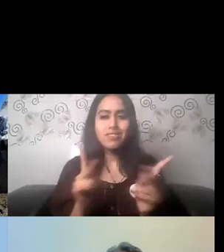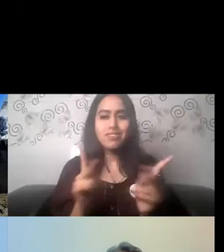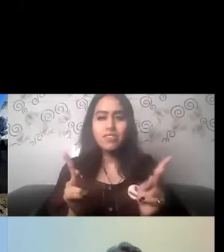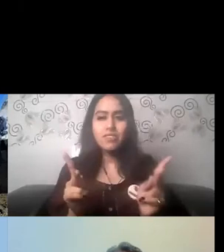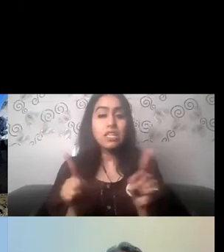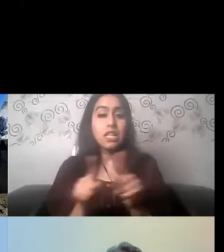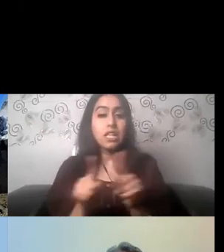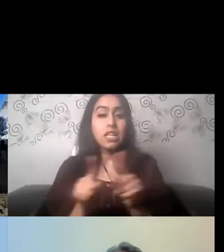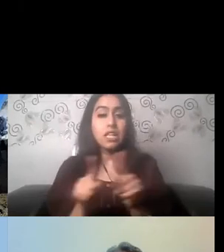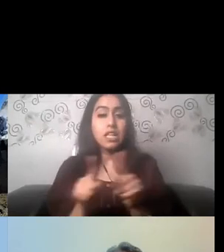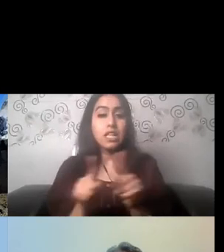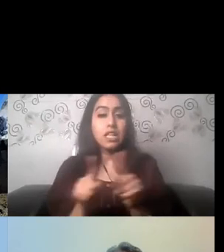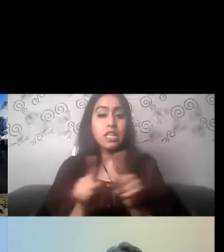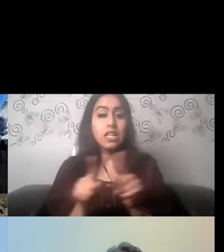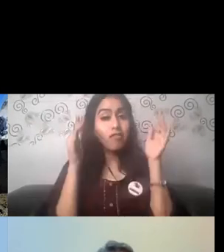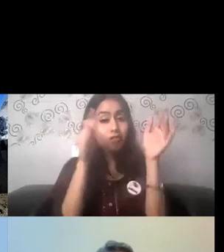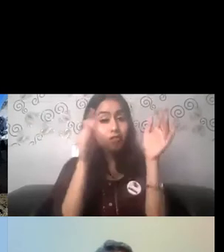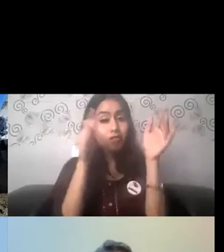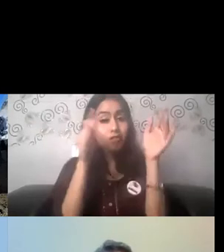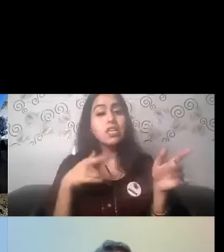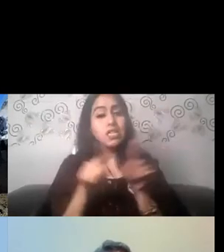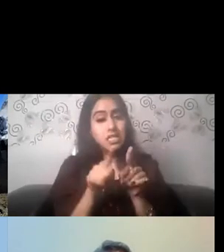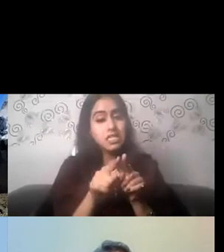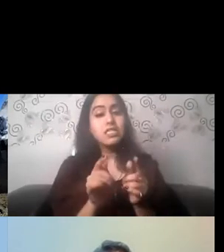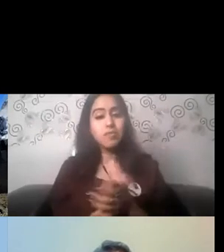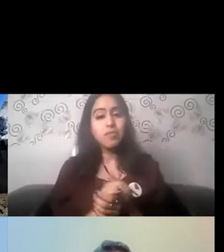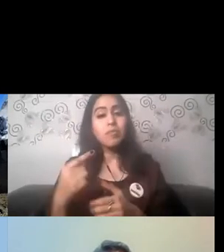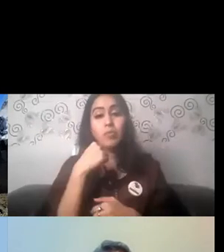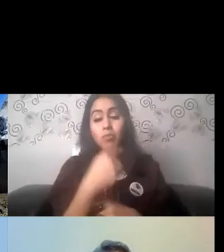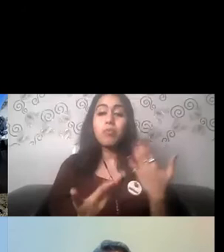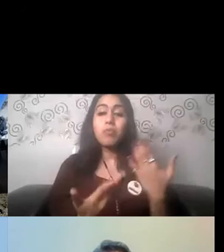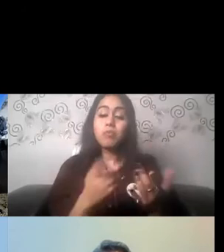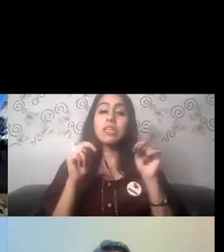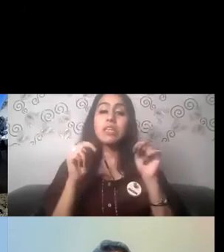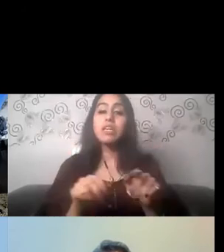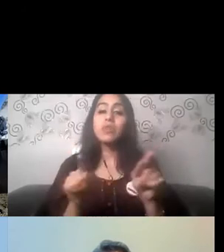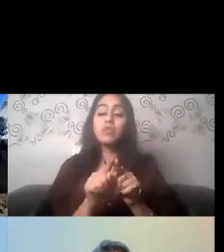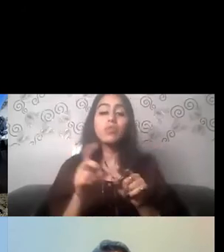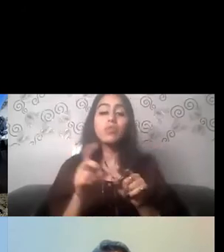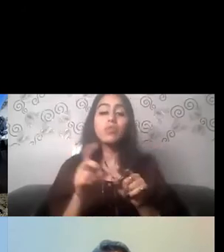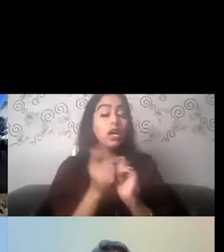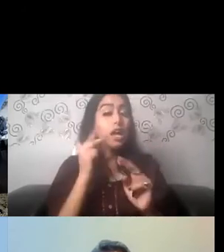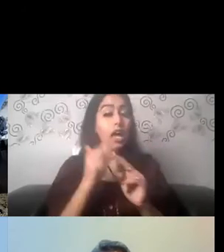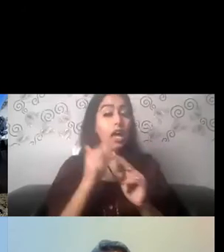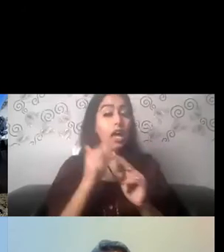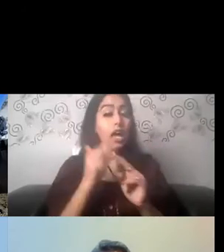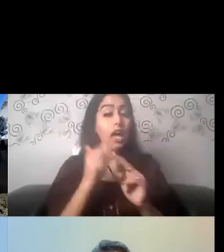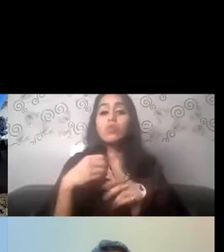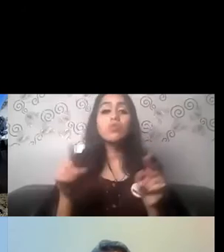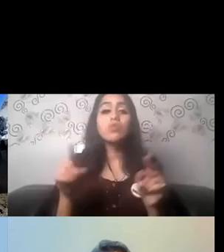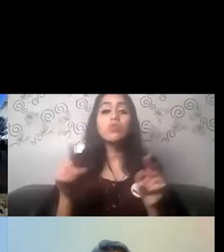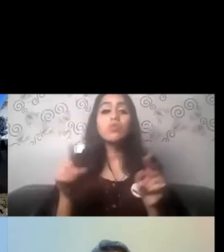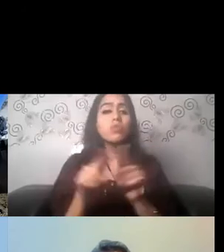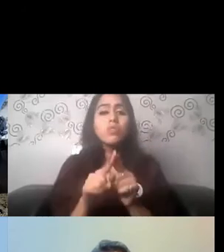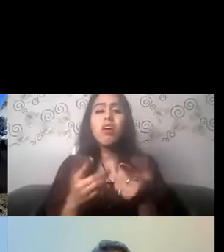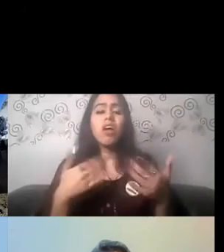space, it's still absolutely standard and routine for organisations not to be led by